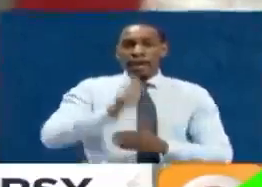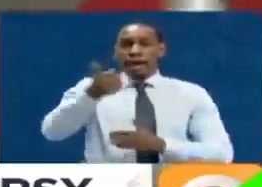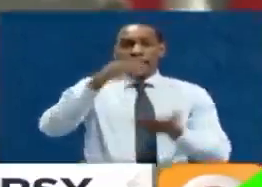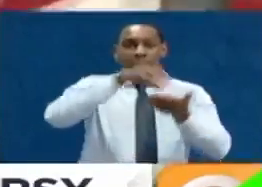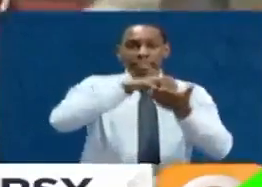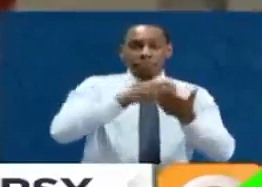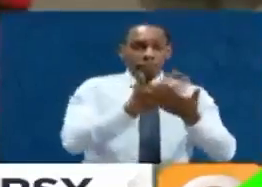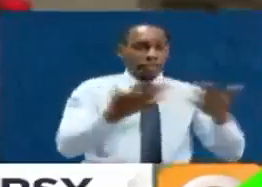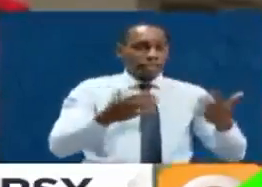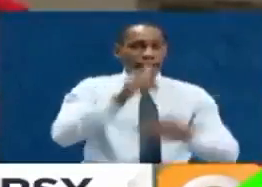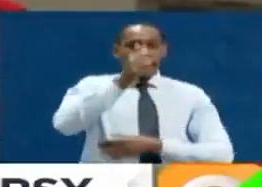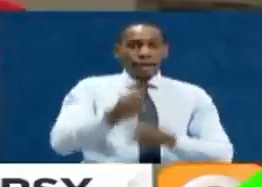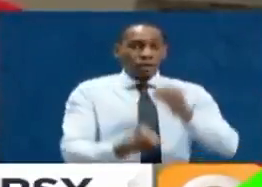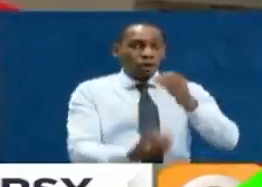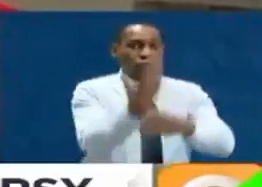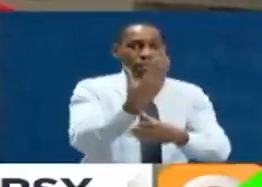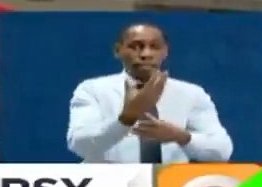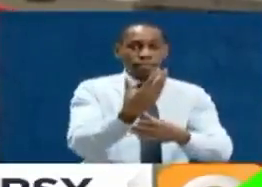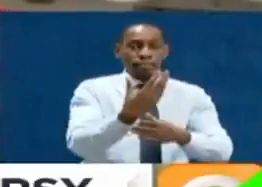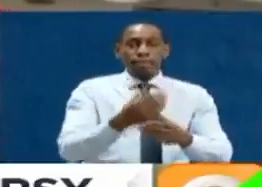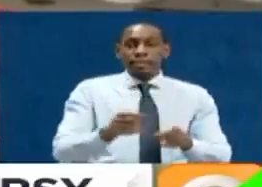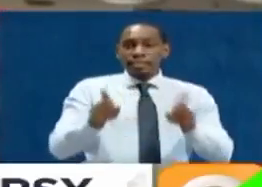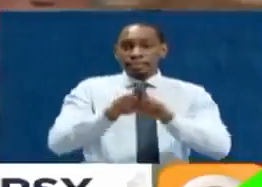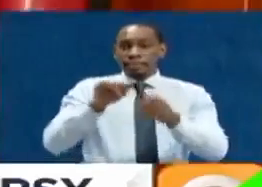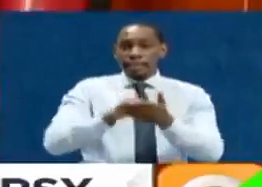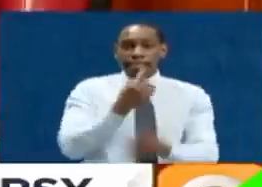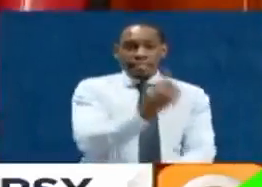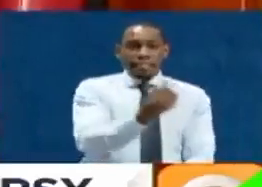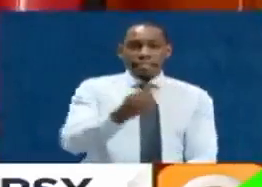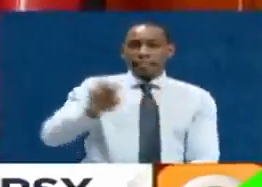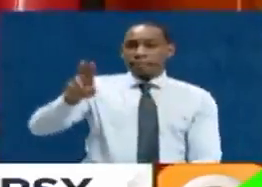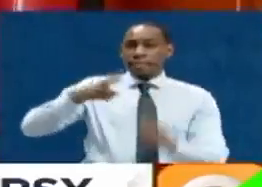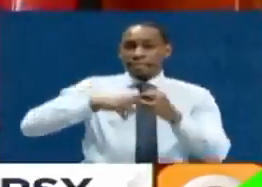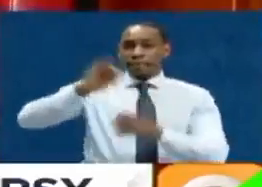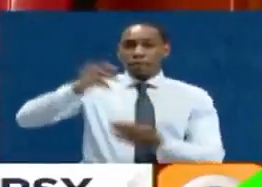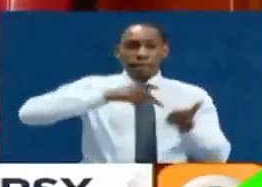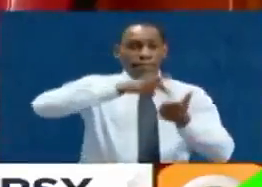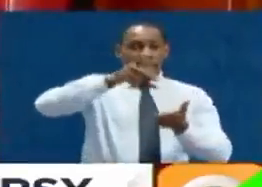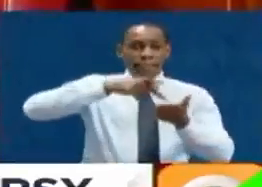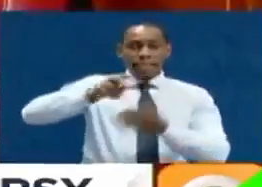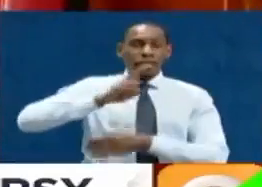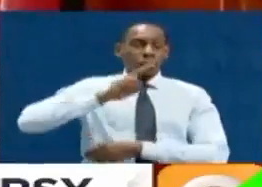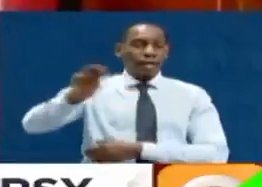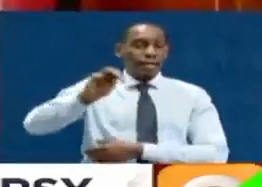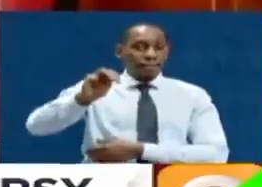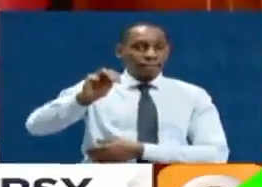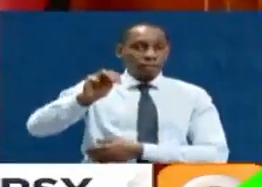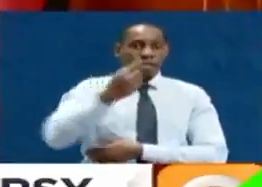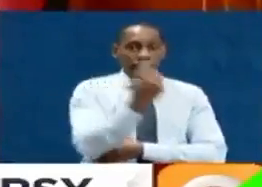cases, the equipment is yet to be commissioned or installed, despite each of the 47 counties paying a whopping 200